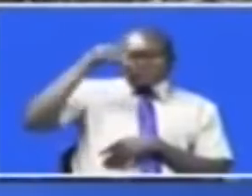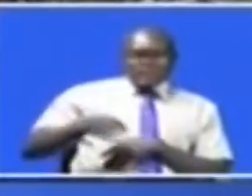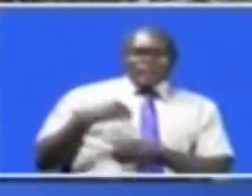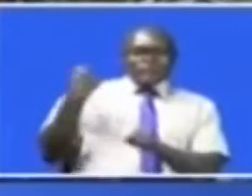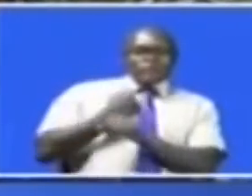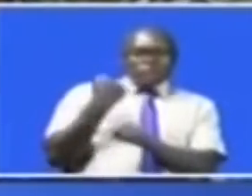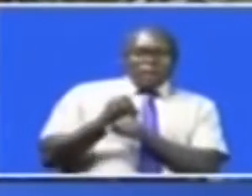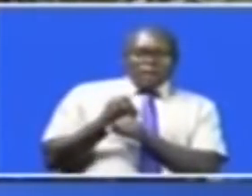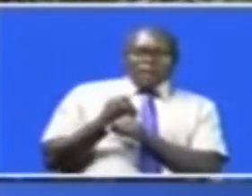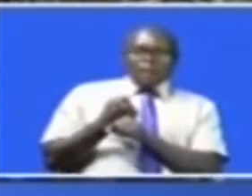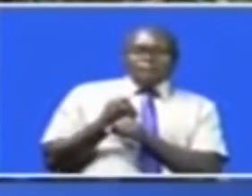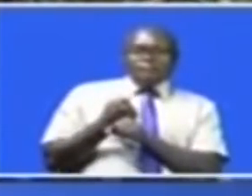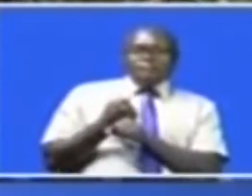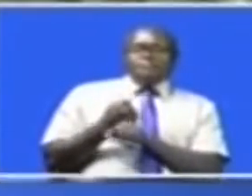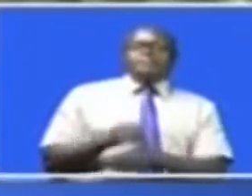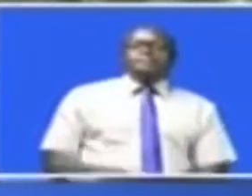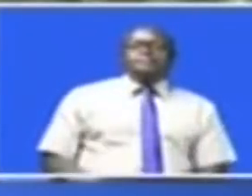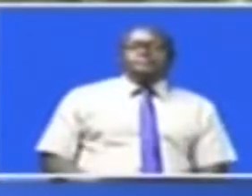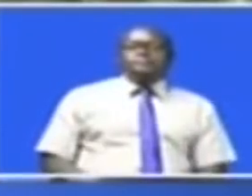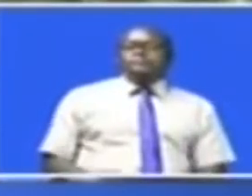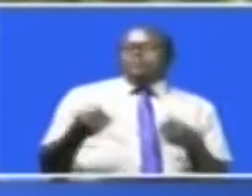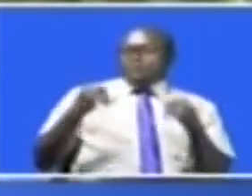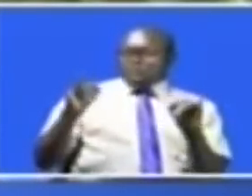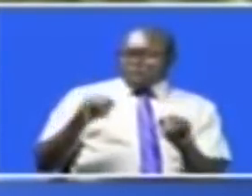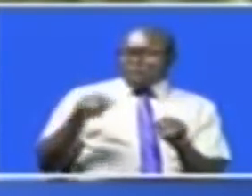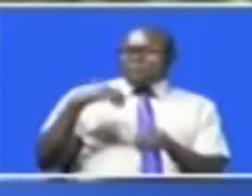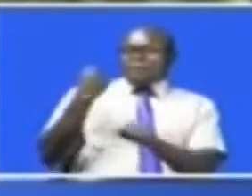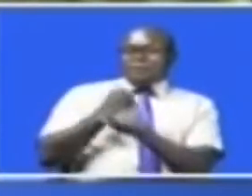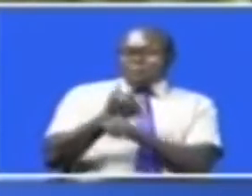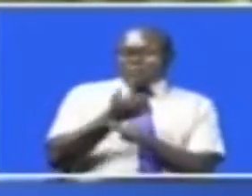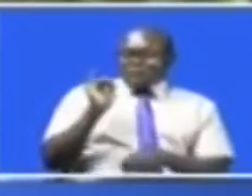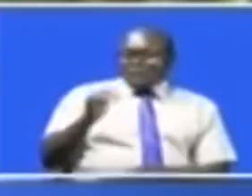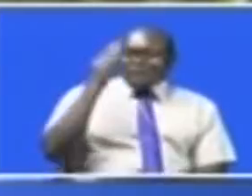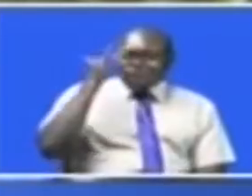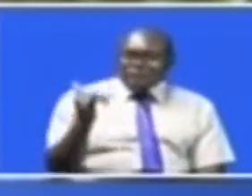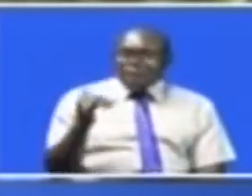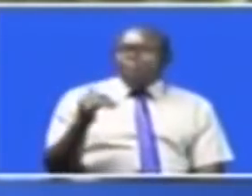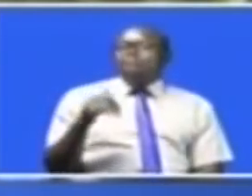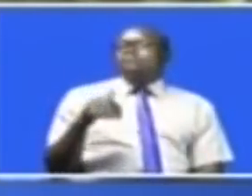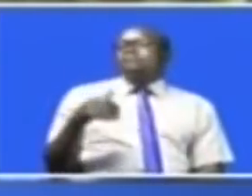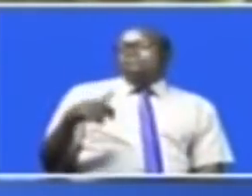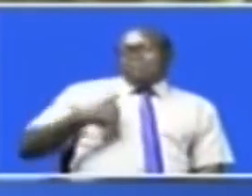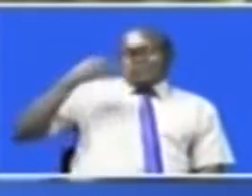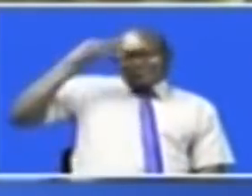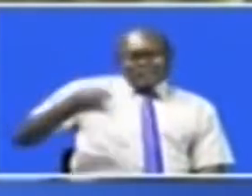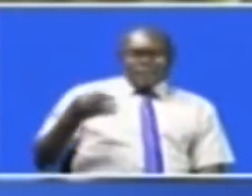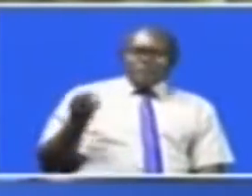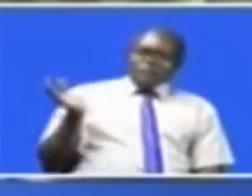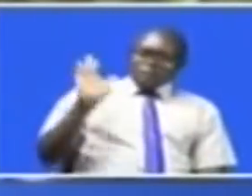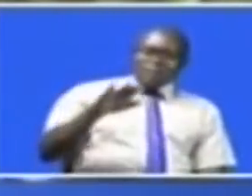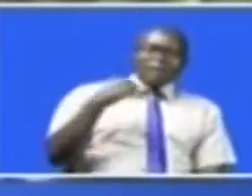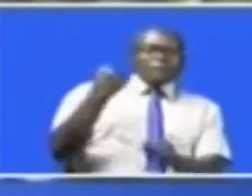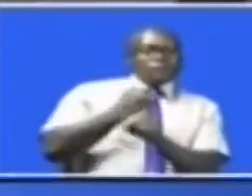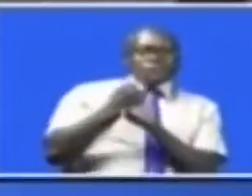the vigor of a man half his age. We tried and it worked. Okay. So that's why it compelled me also to come and do